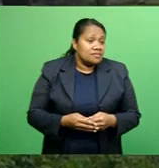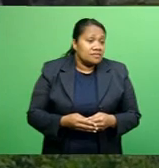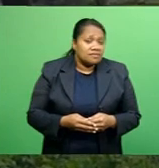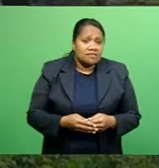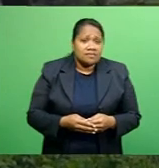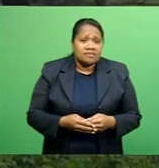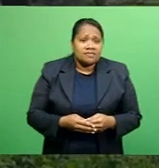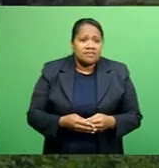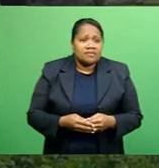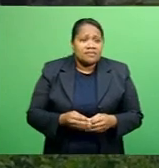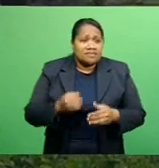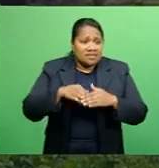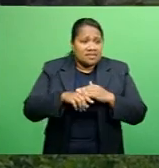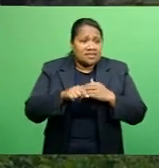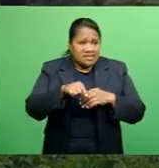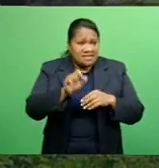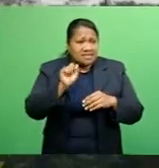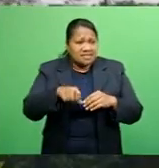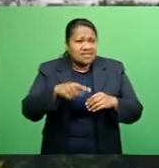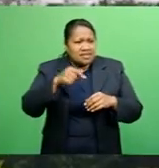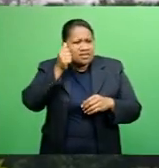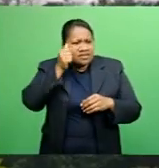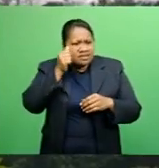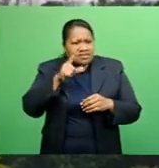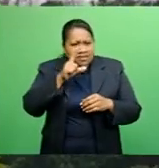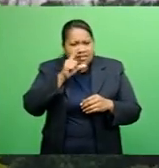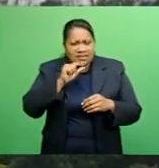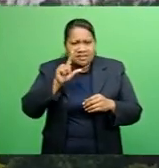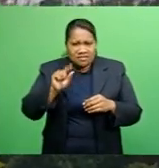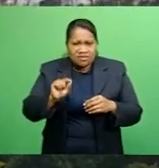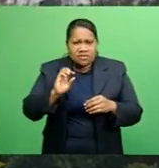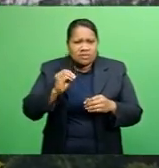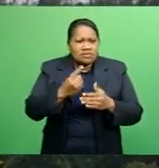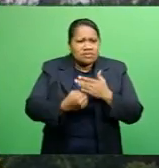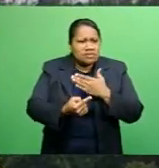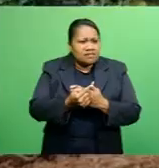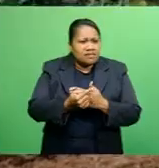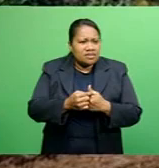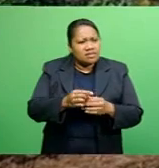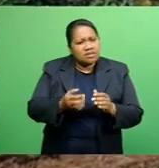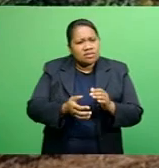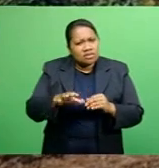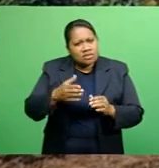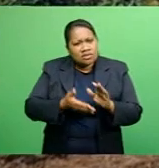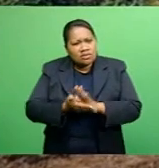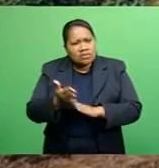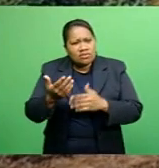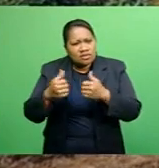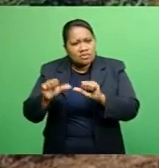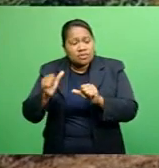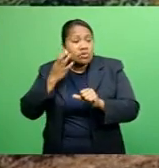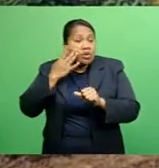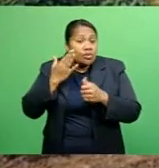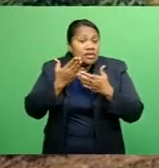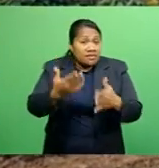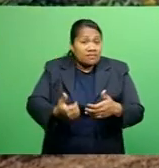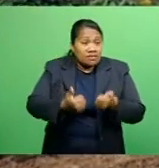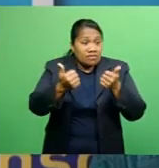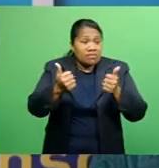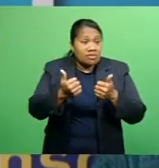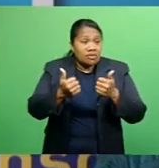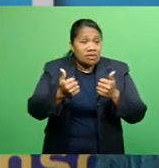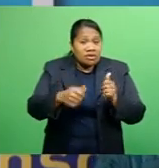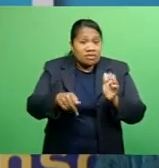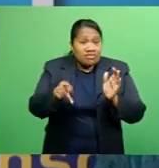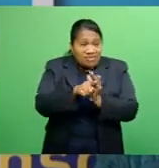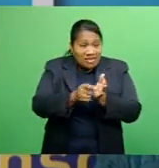So if it's encroachment, then I know I have to do a drawing and give to the client so they can be more cost effective. But when we give them a good price and they say, oh, somebody's got, for